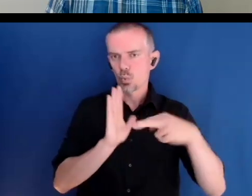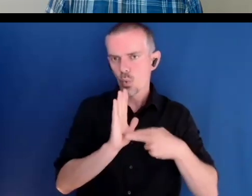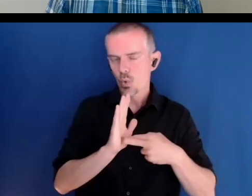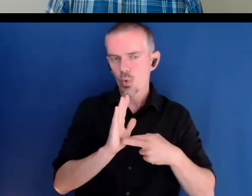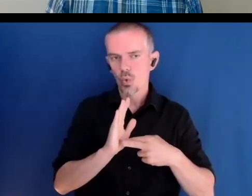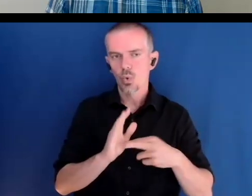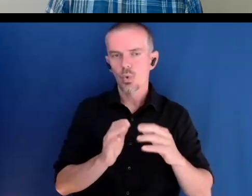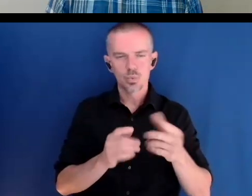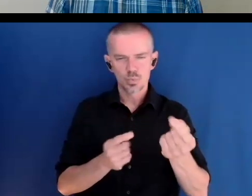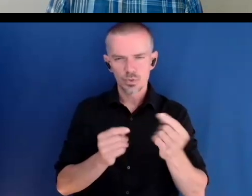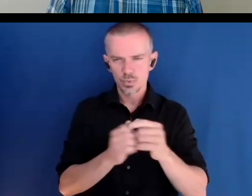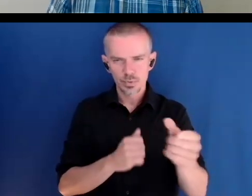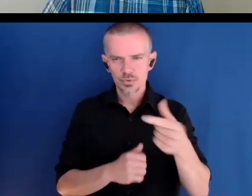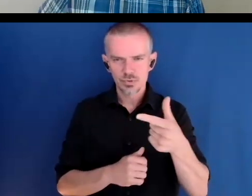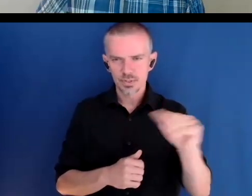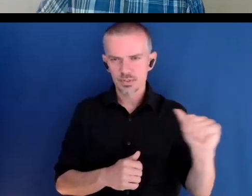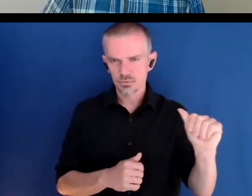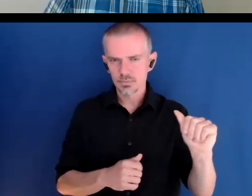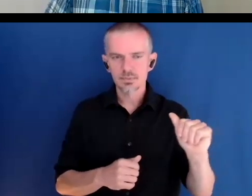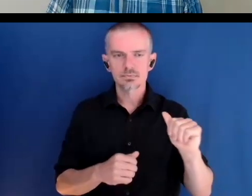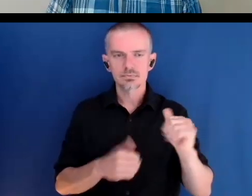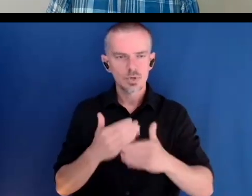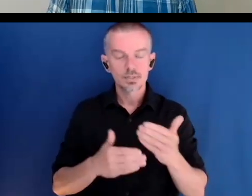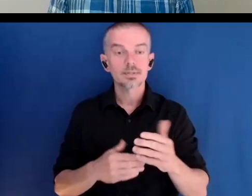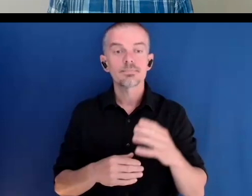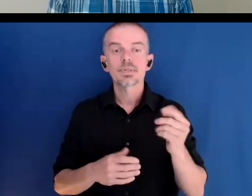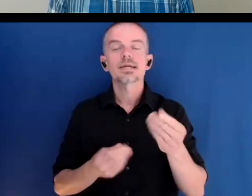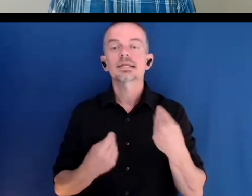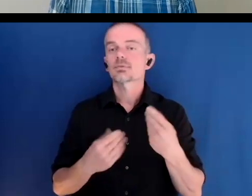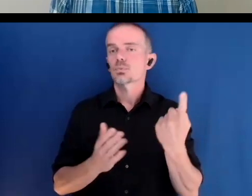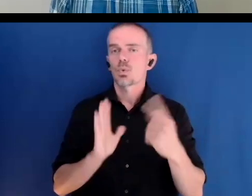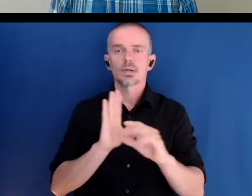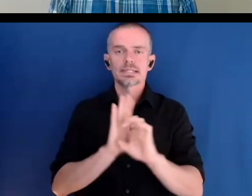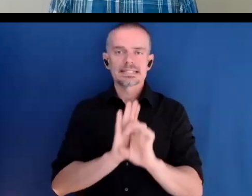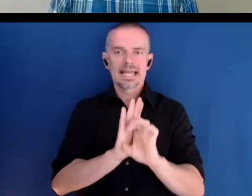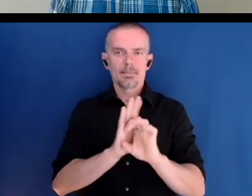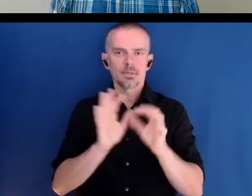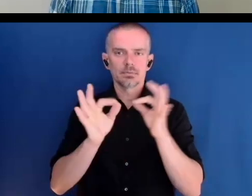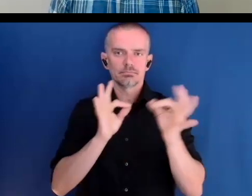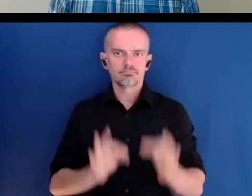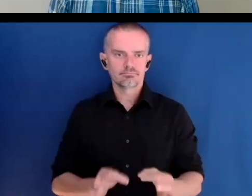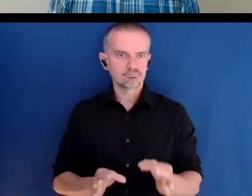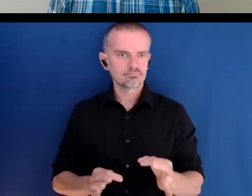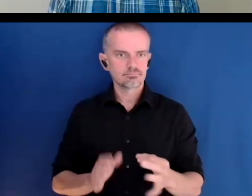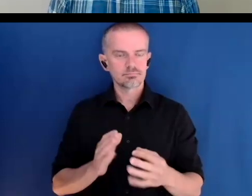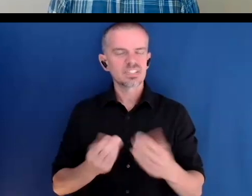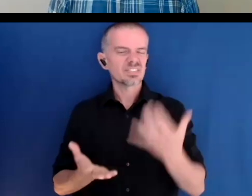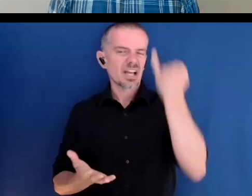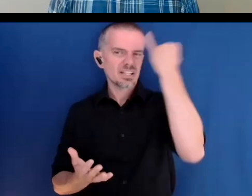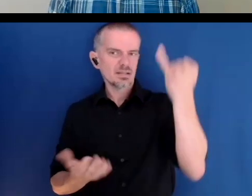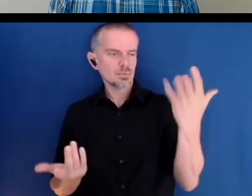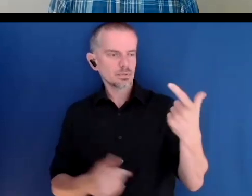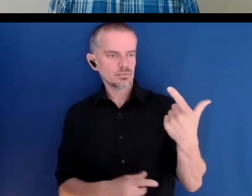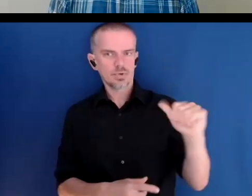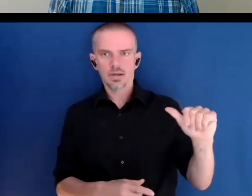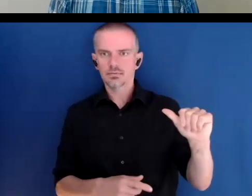agreements processes, and if you could choose one example to kind of run through in terms of what this grant or agreement process